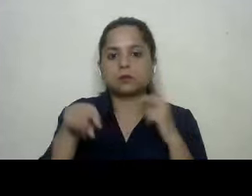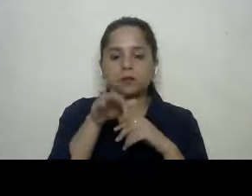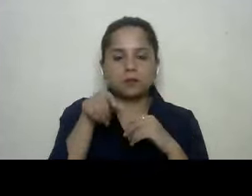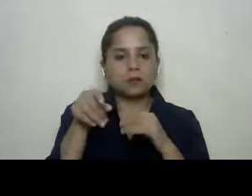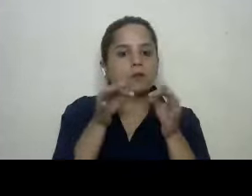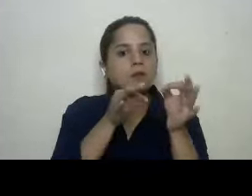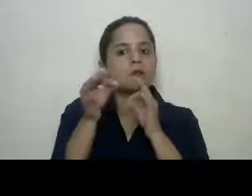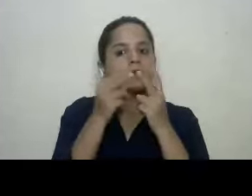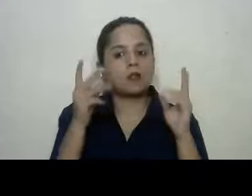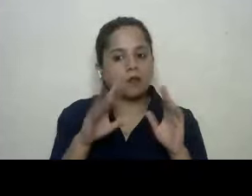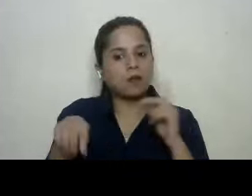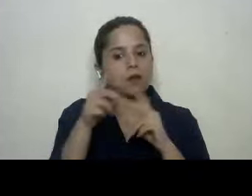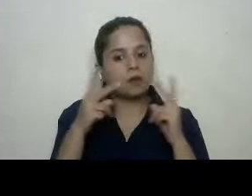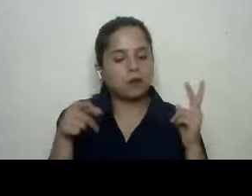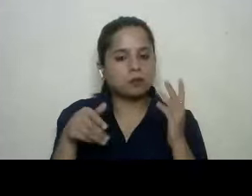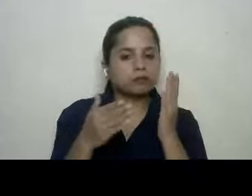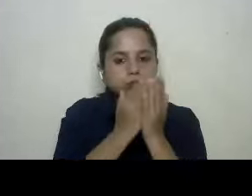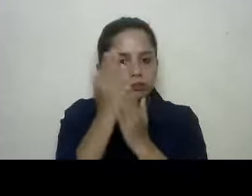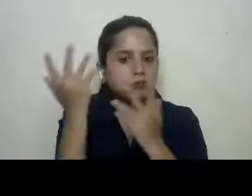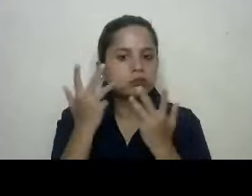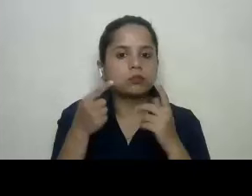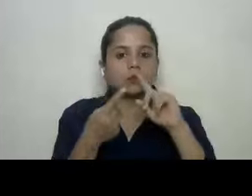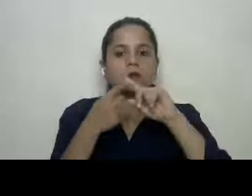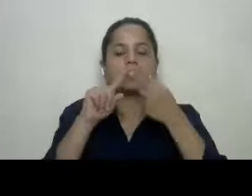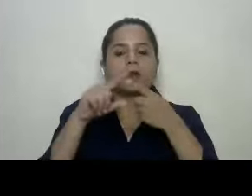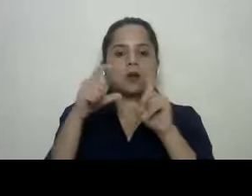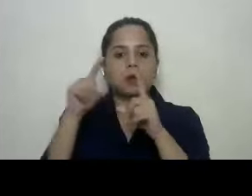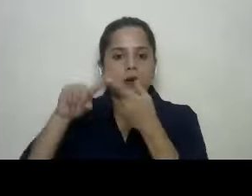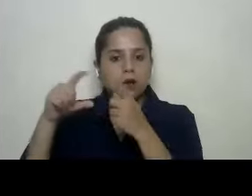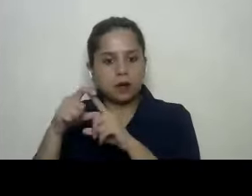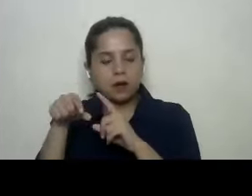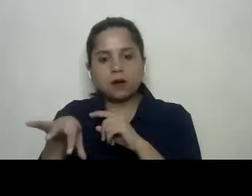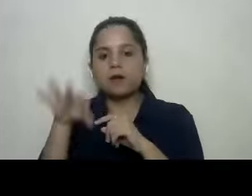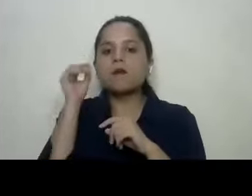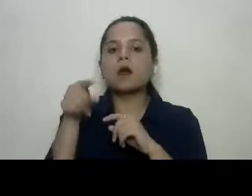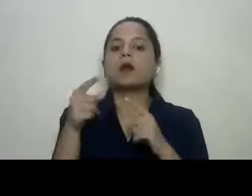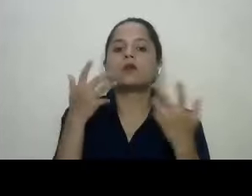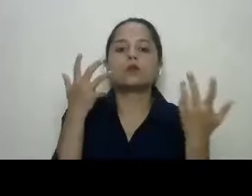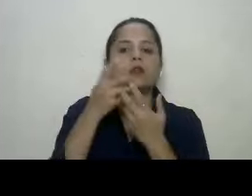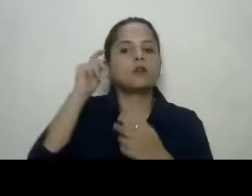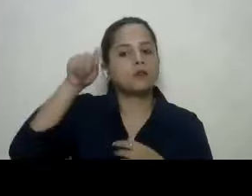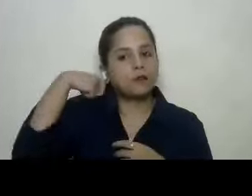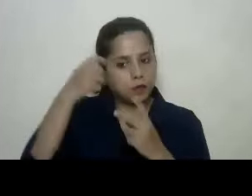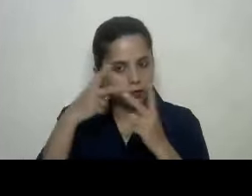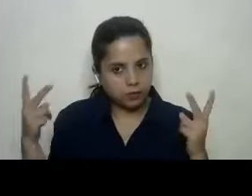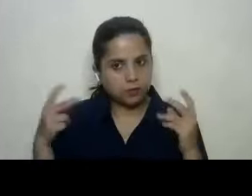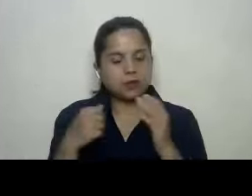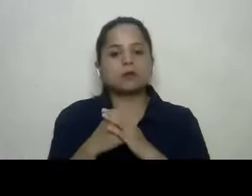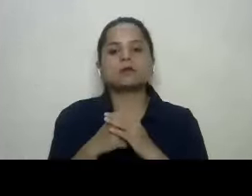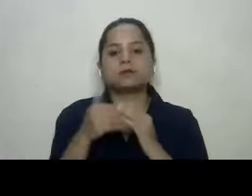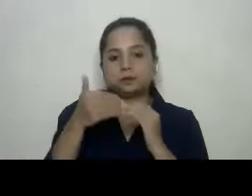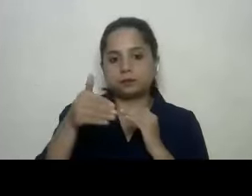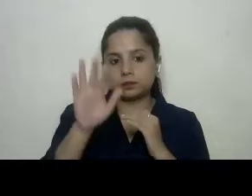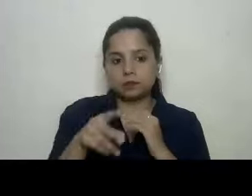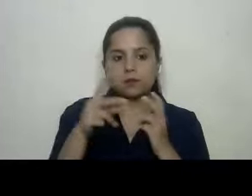demonstration navigating through the TED platform, finding suitable videos. Third, there will be a